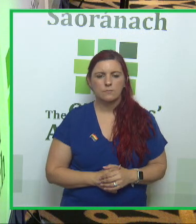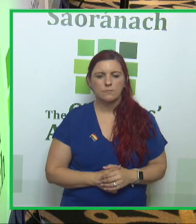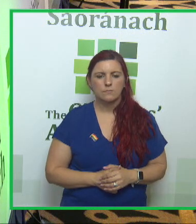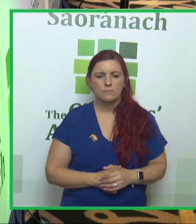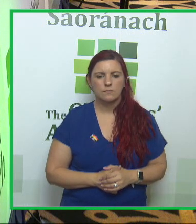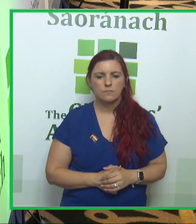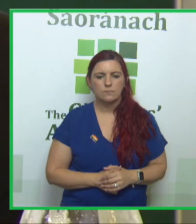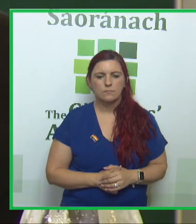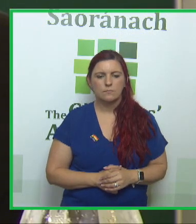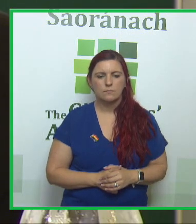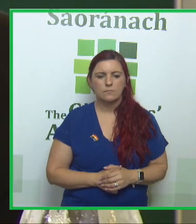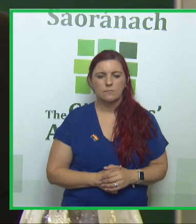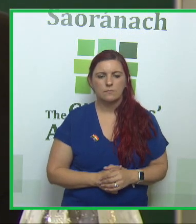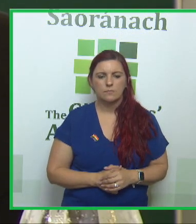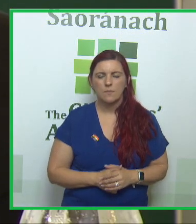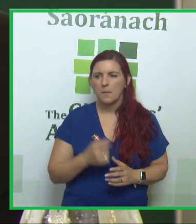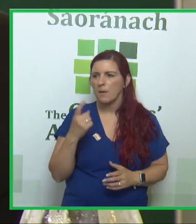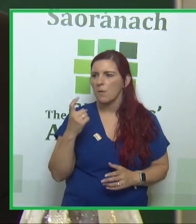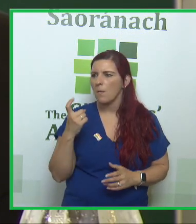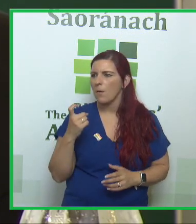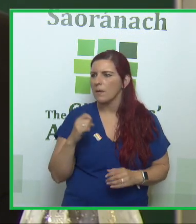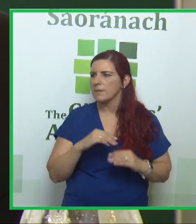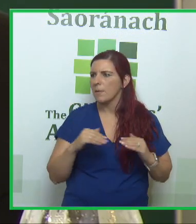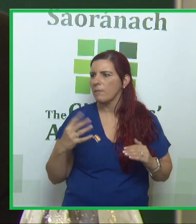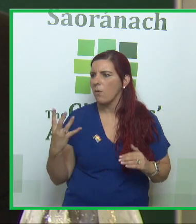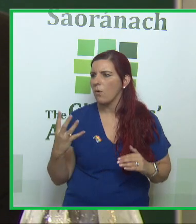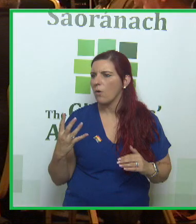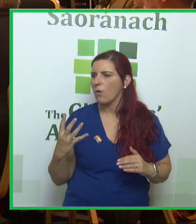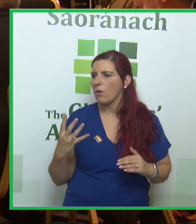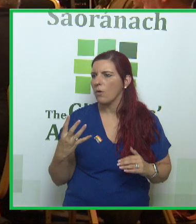We might have one more. Table 4, please.